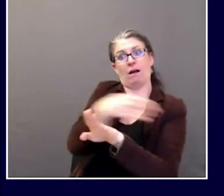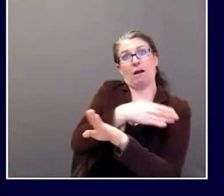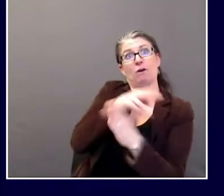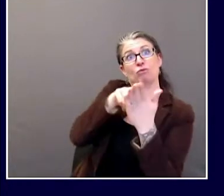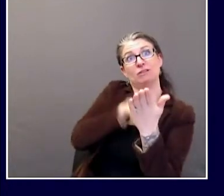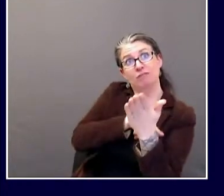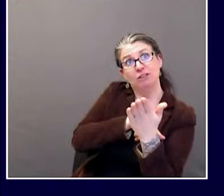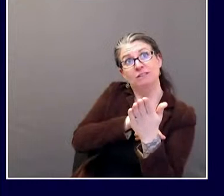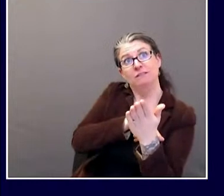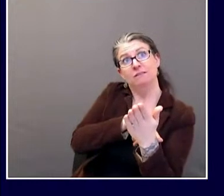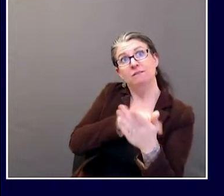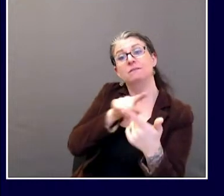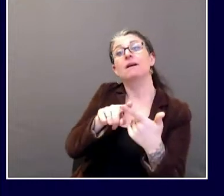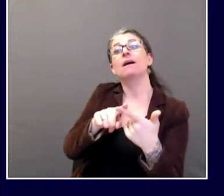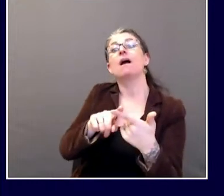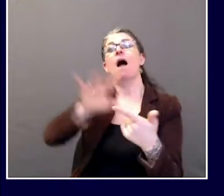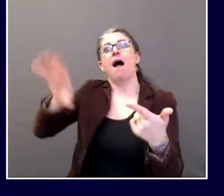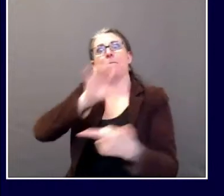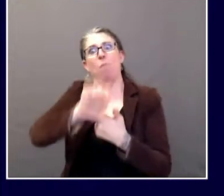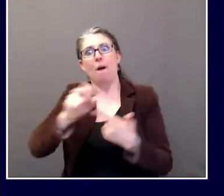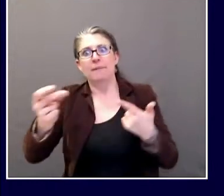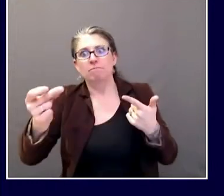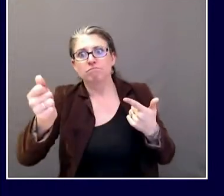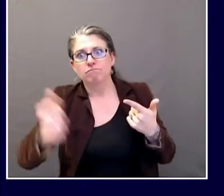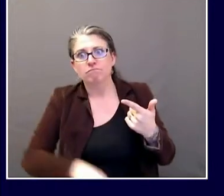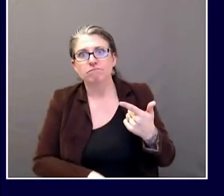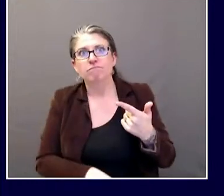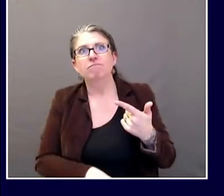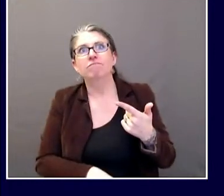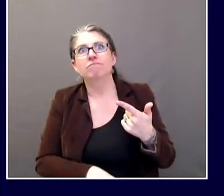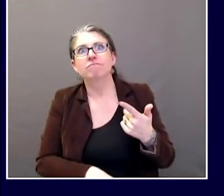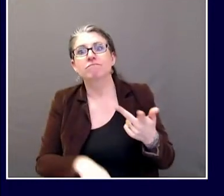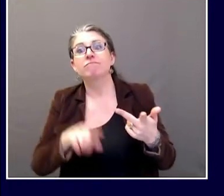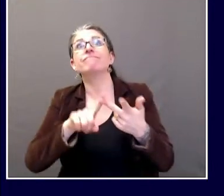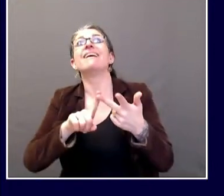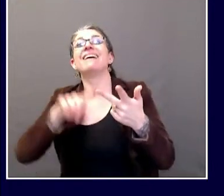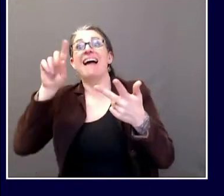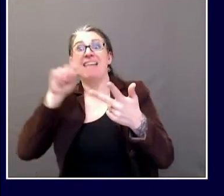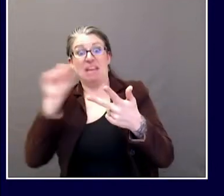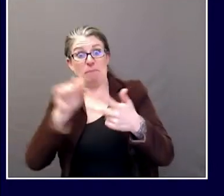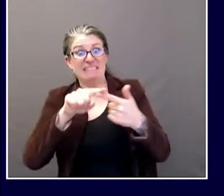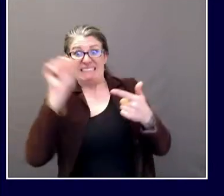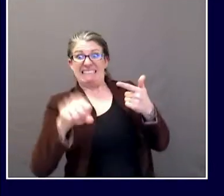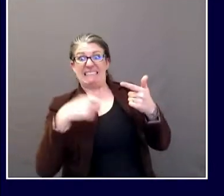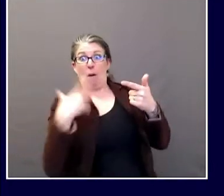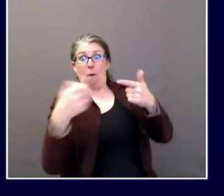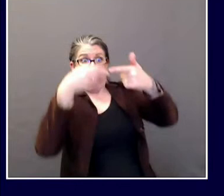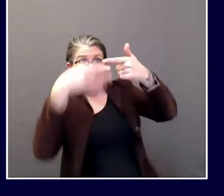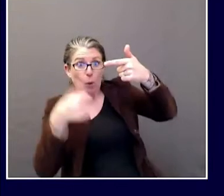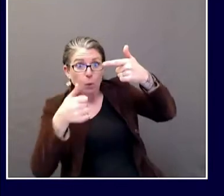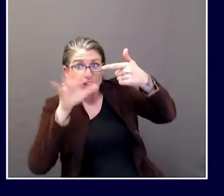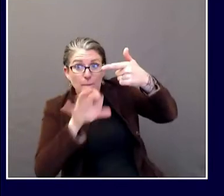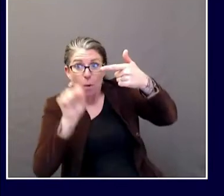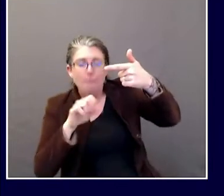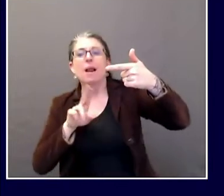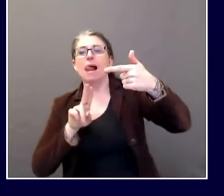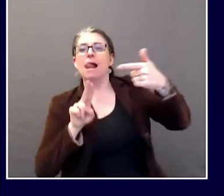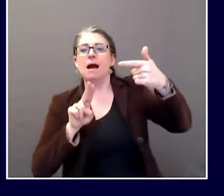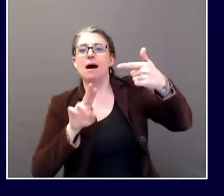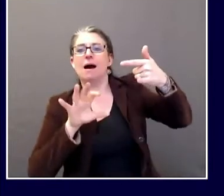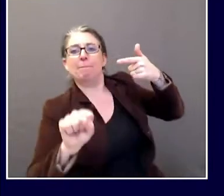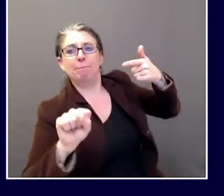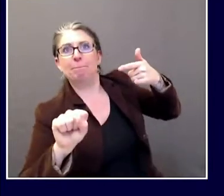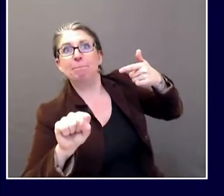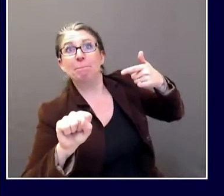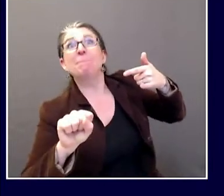be something that the vaccine sites can use on their end to make sure that they know who's coming in the door, that they can report. I wanted